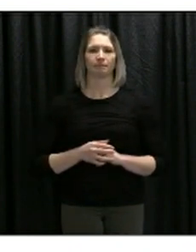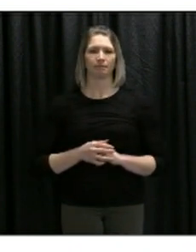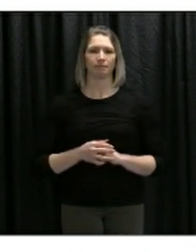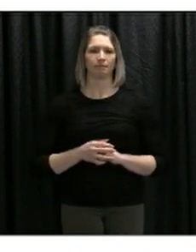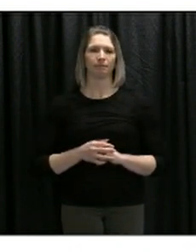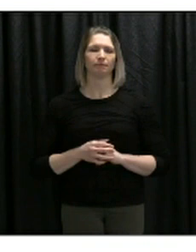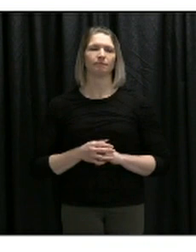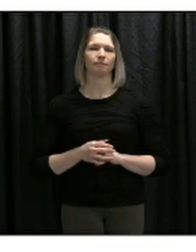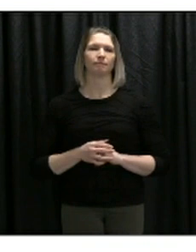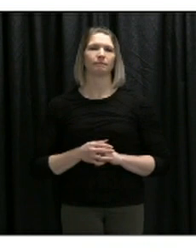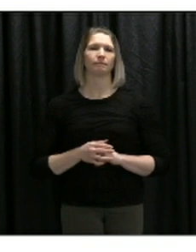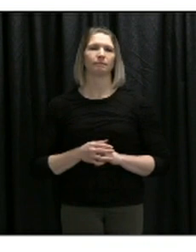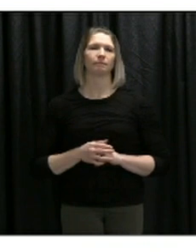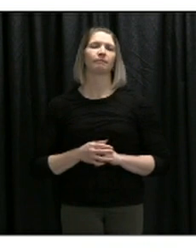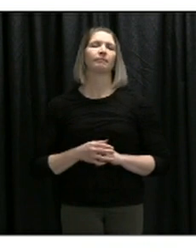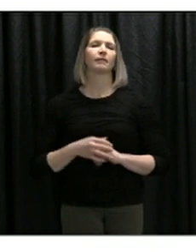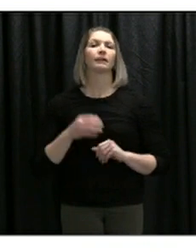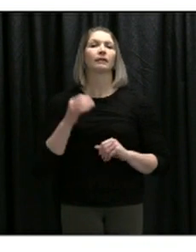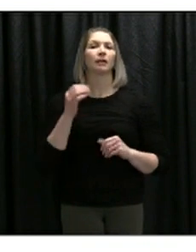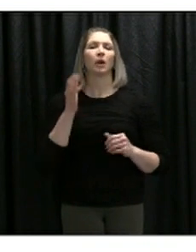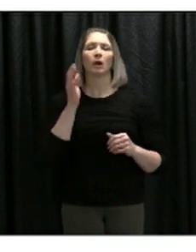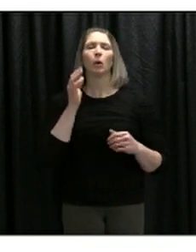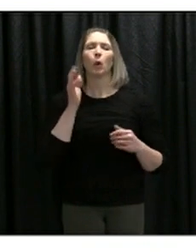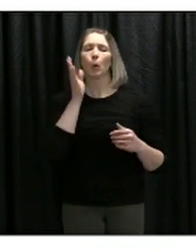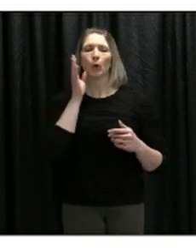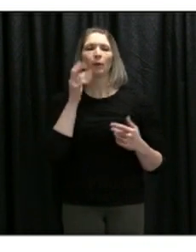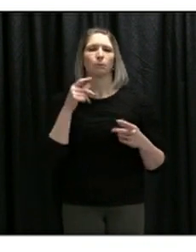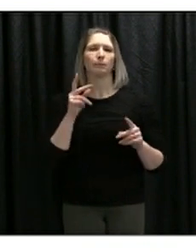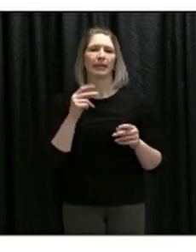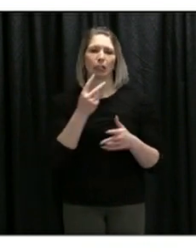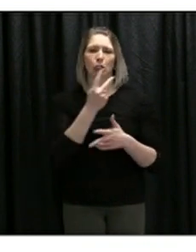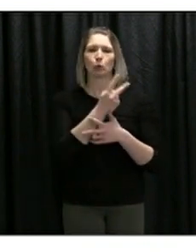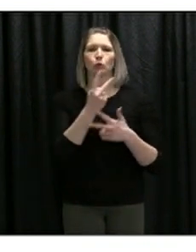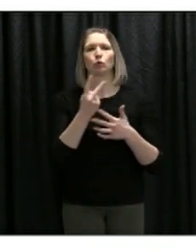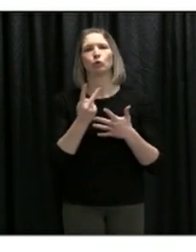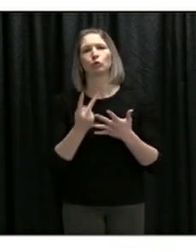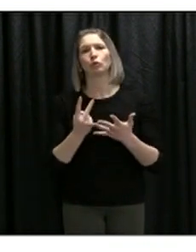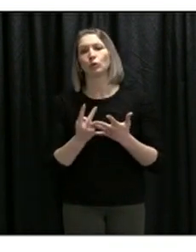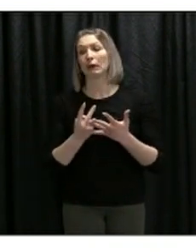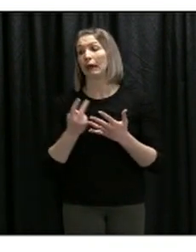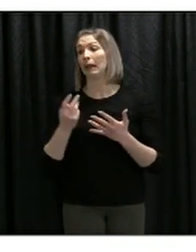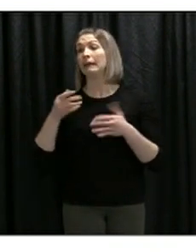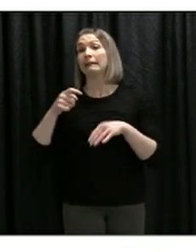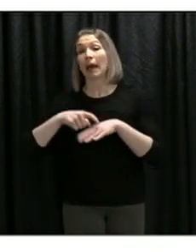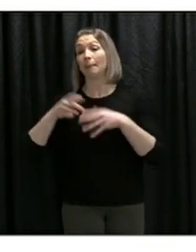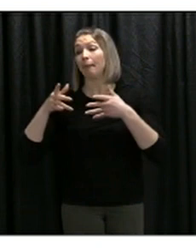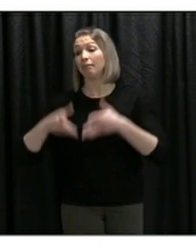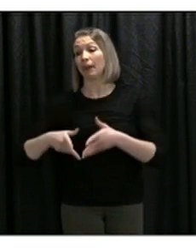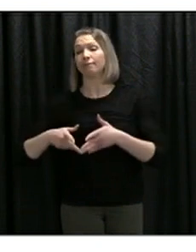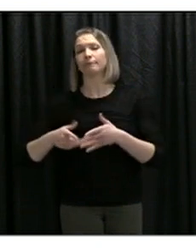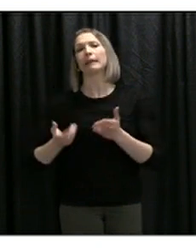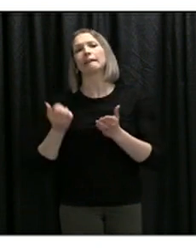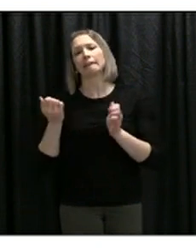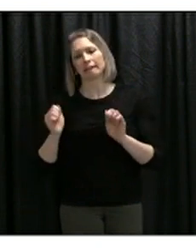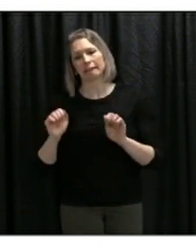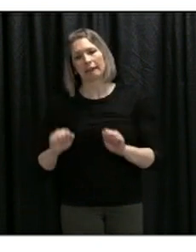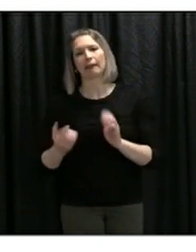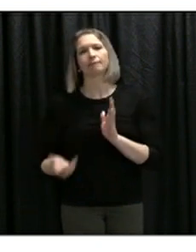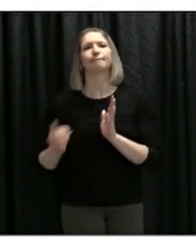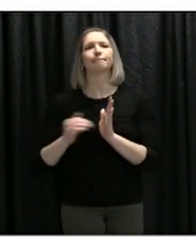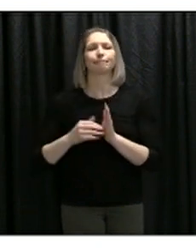will be individually asked for single questions. This call will end at 2:59 p.m., and any further questions can be